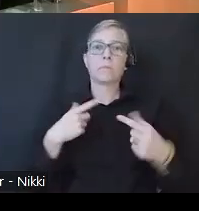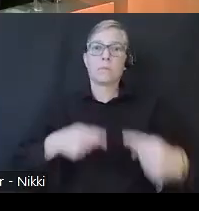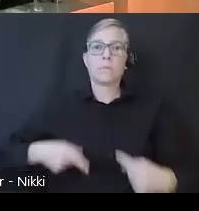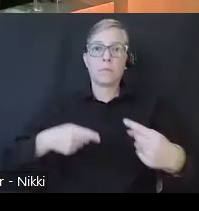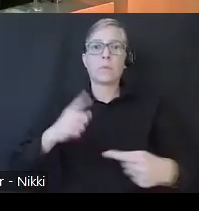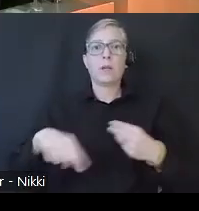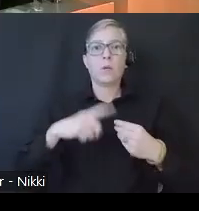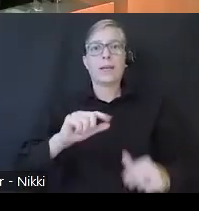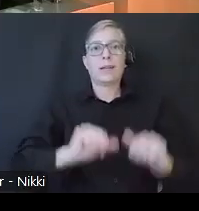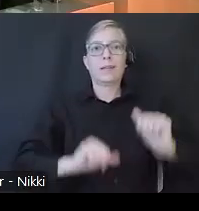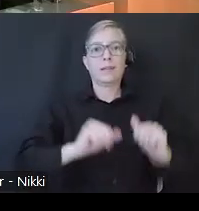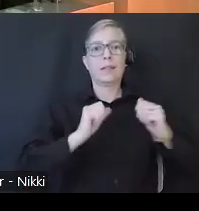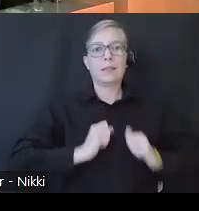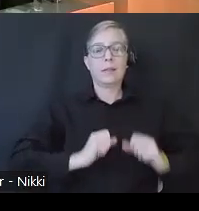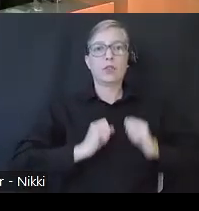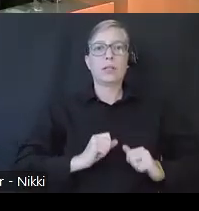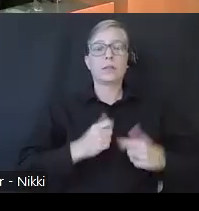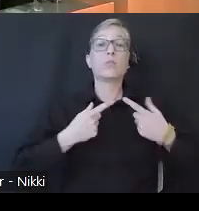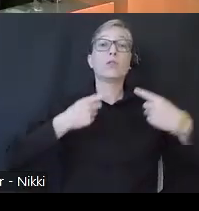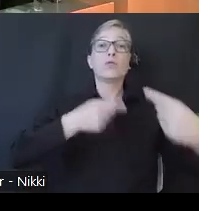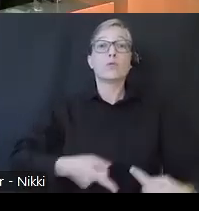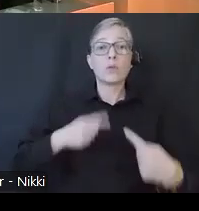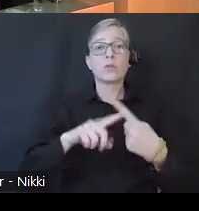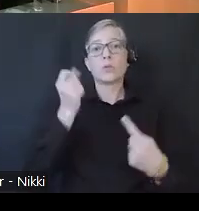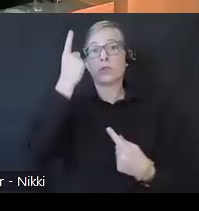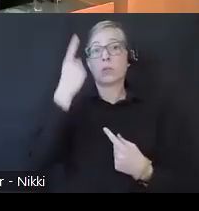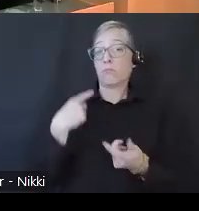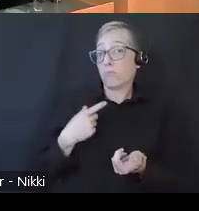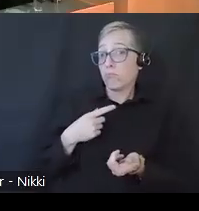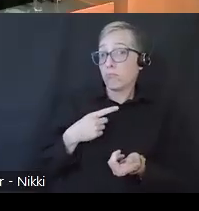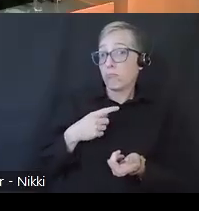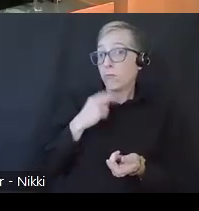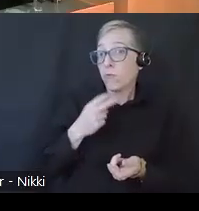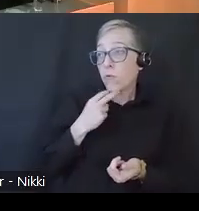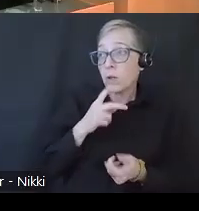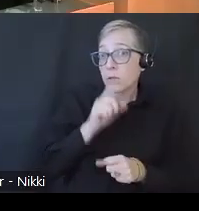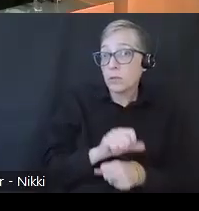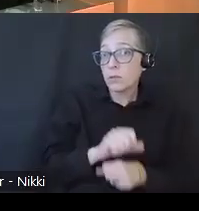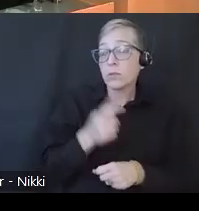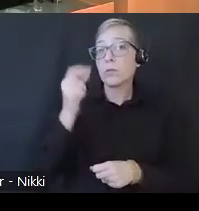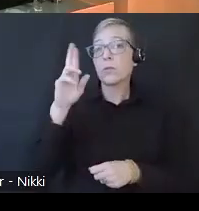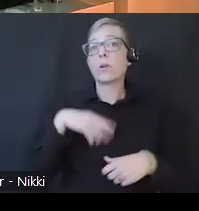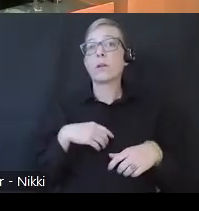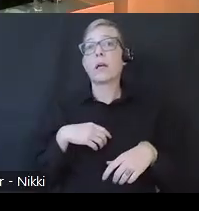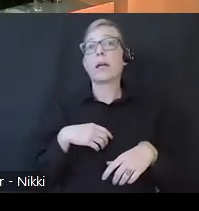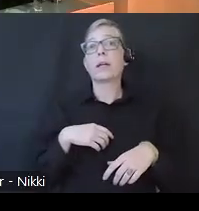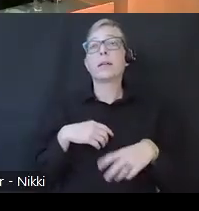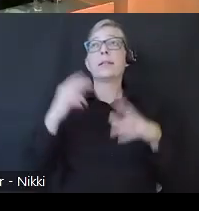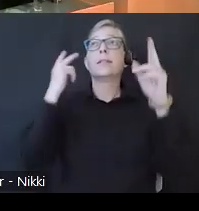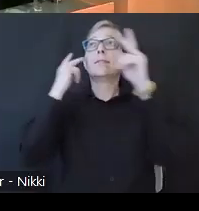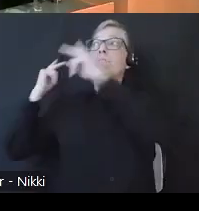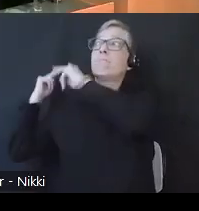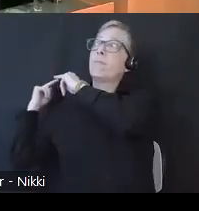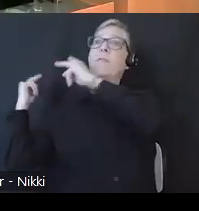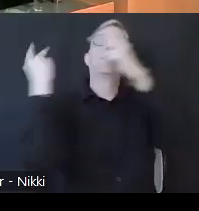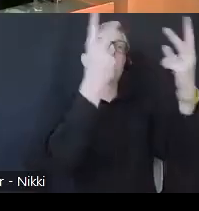assessing subjects, to really understand, is this a voice or more like a flashback of their abuser? And then